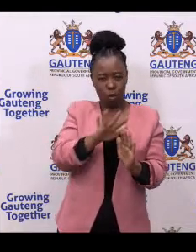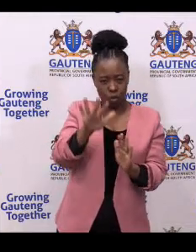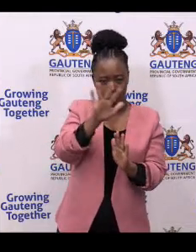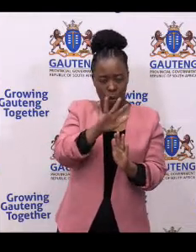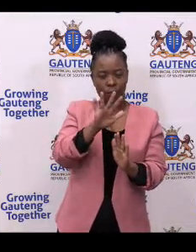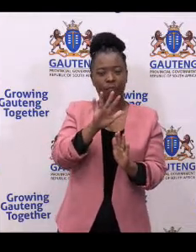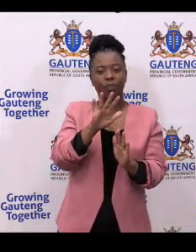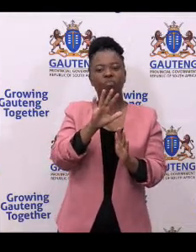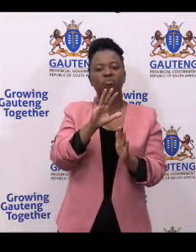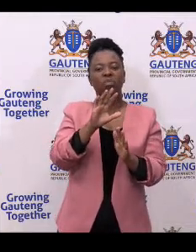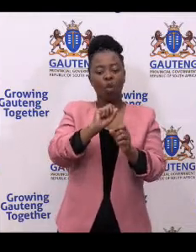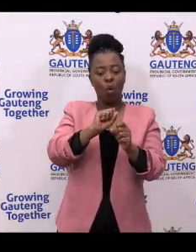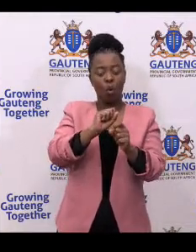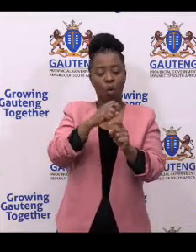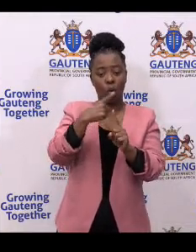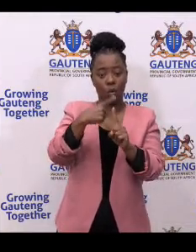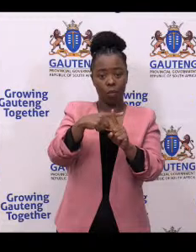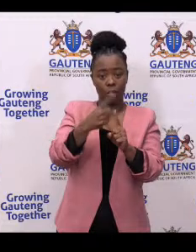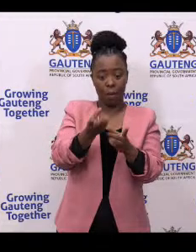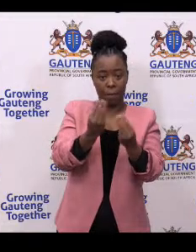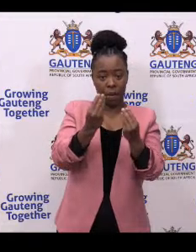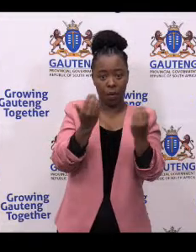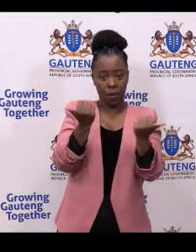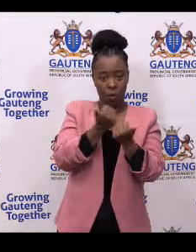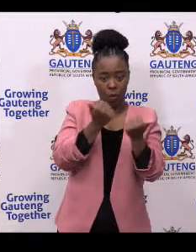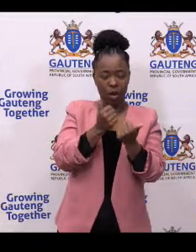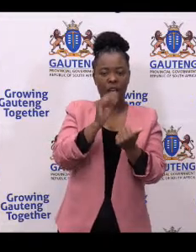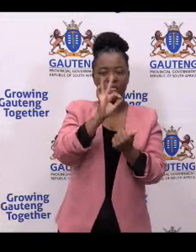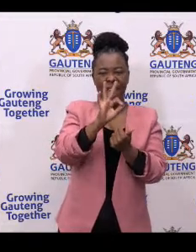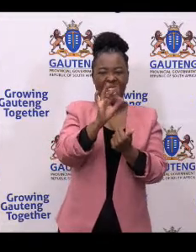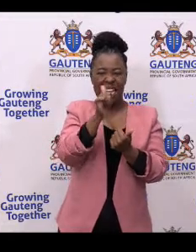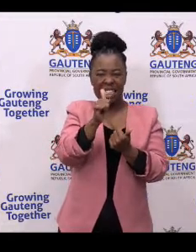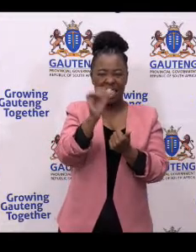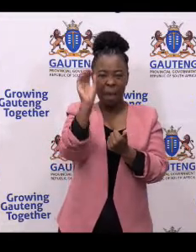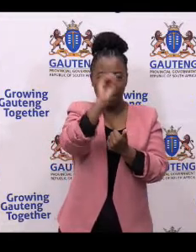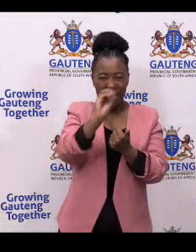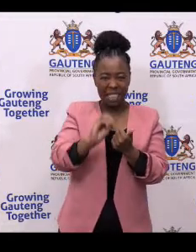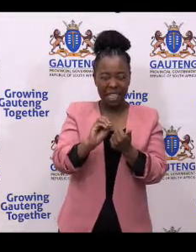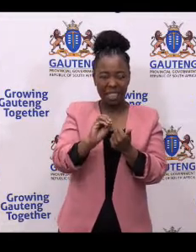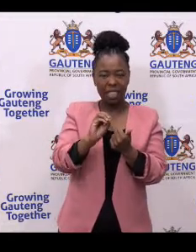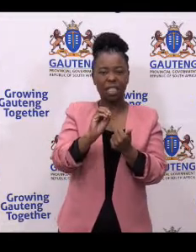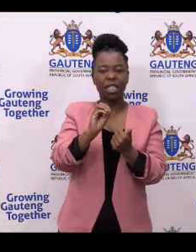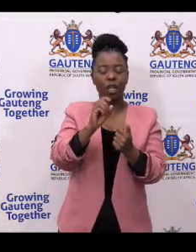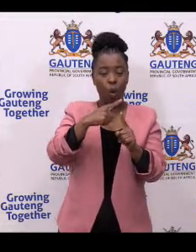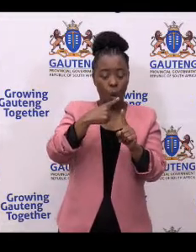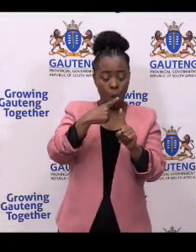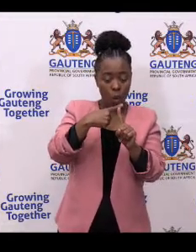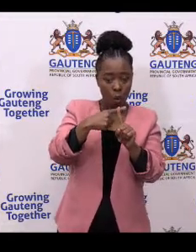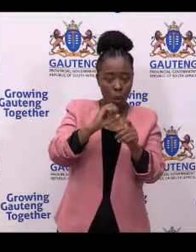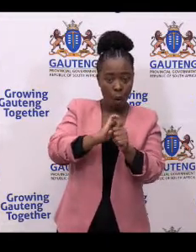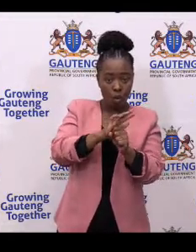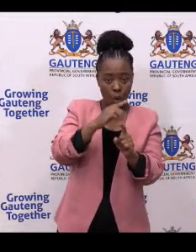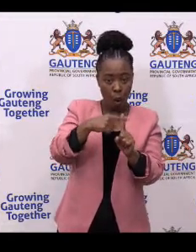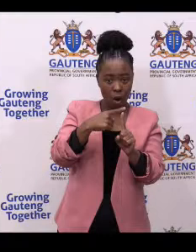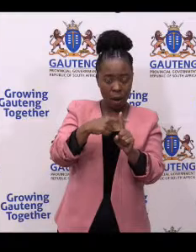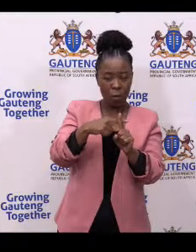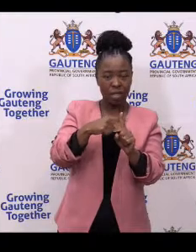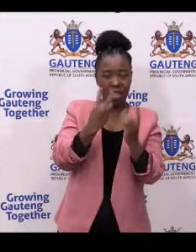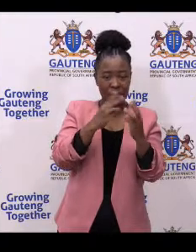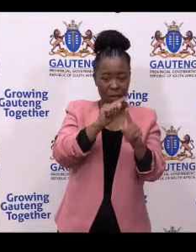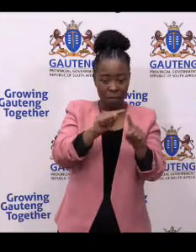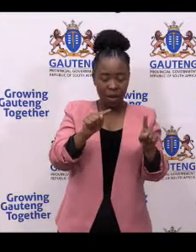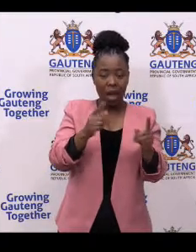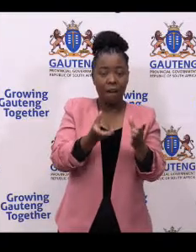confirmed cases, 36 or so, 36% of all the cases in the country are found